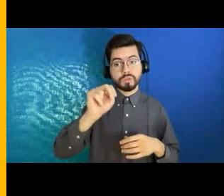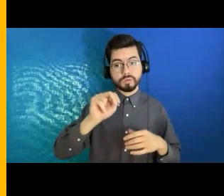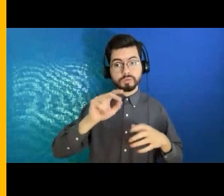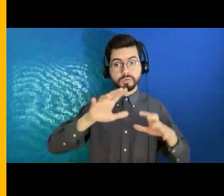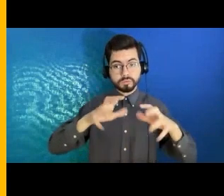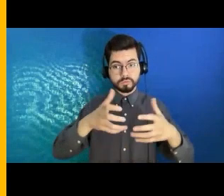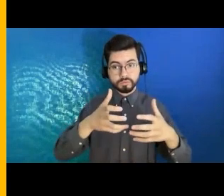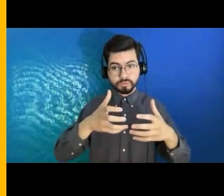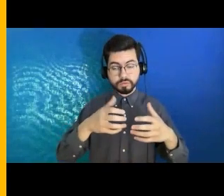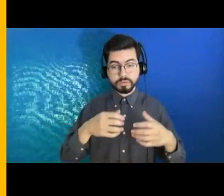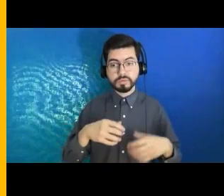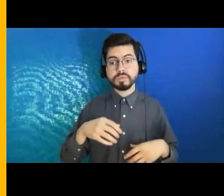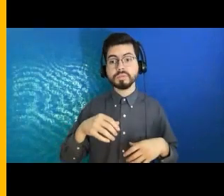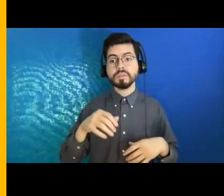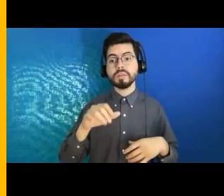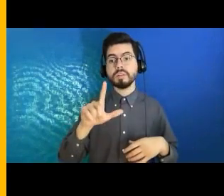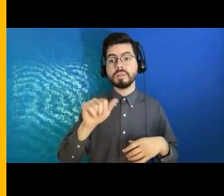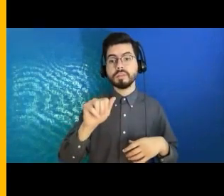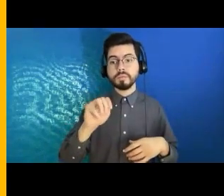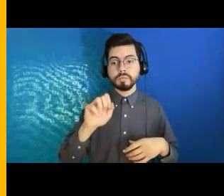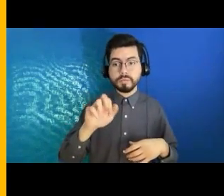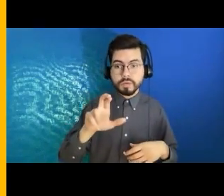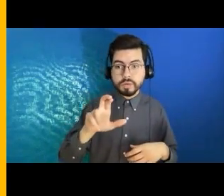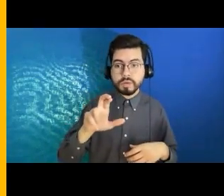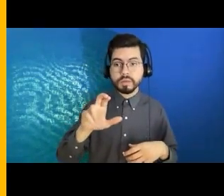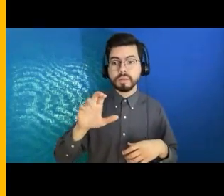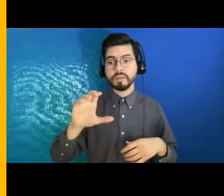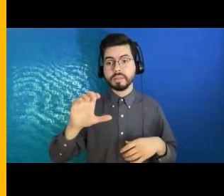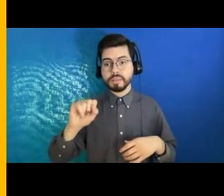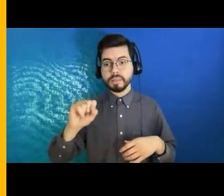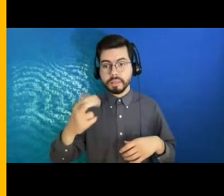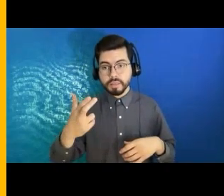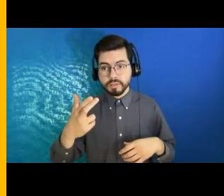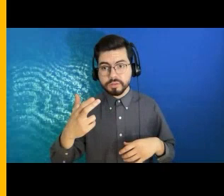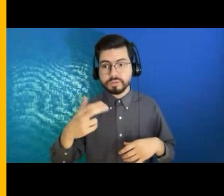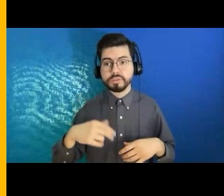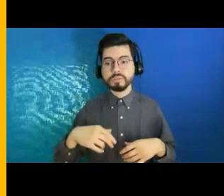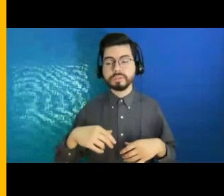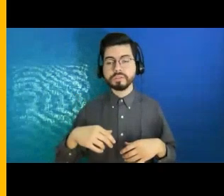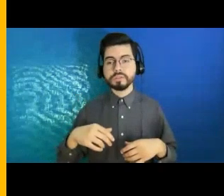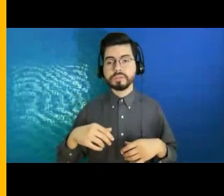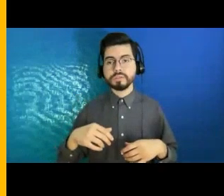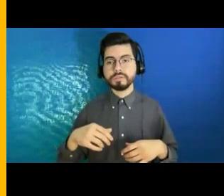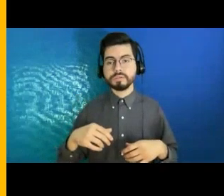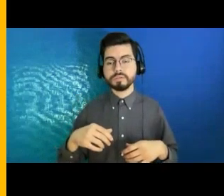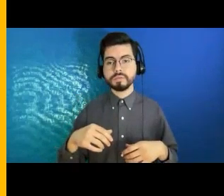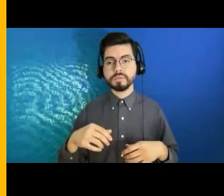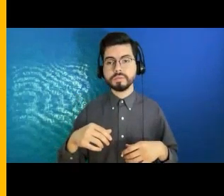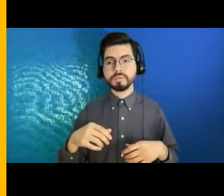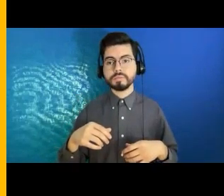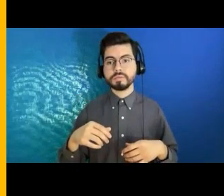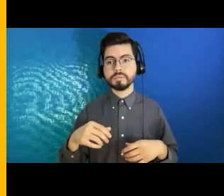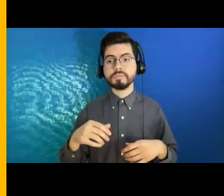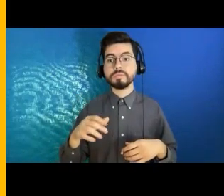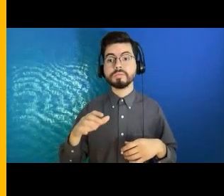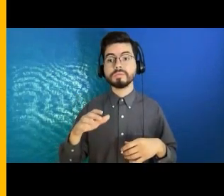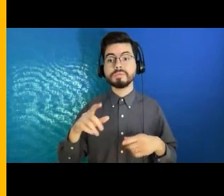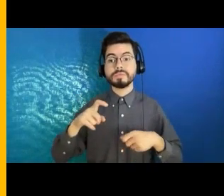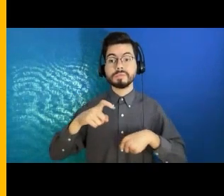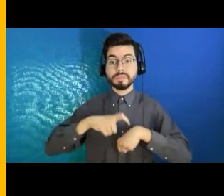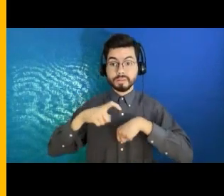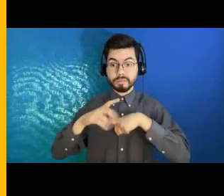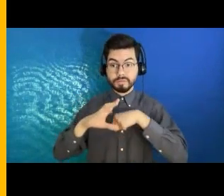up Cache Creek or up on the Mirror Plateau in the summertime. As it gets into fall, the animals tend